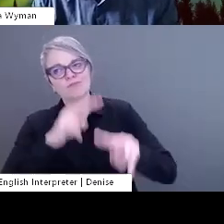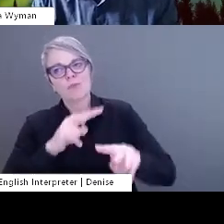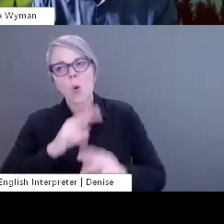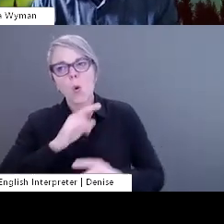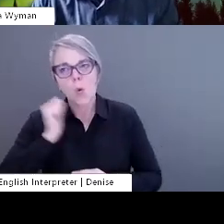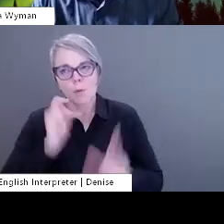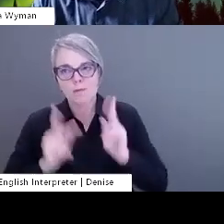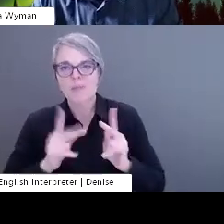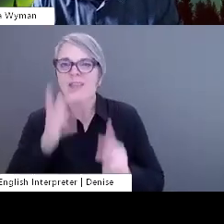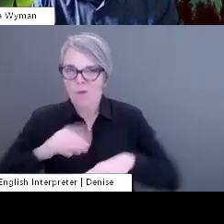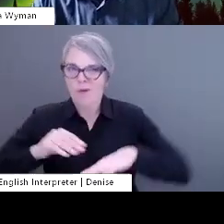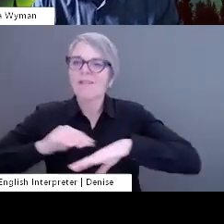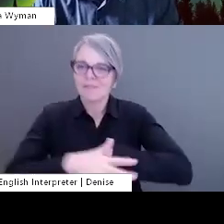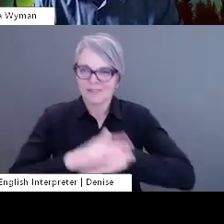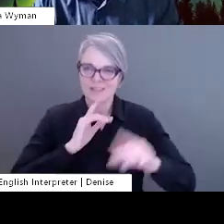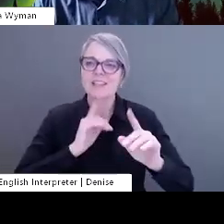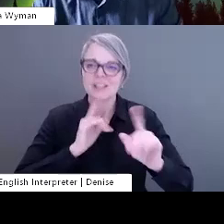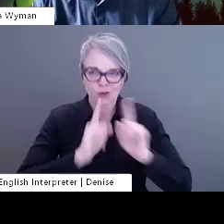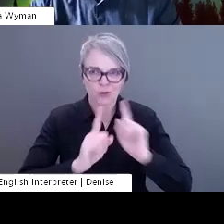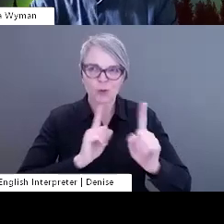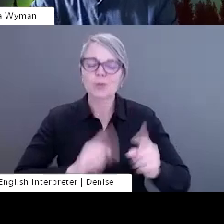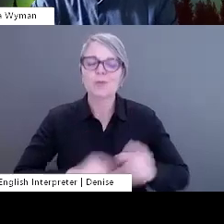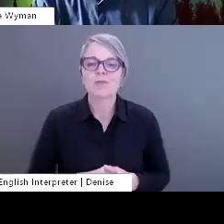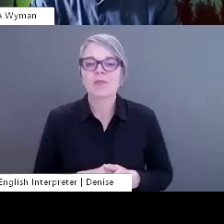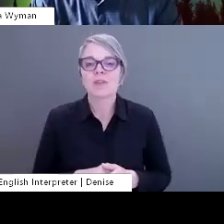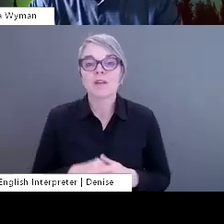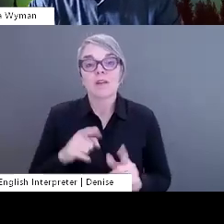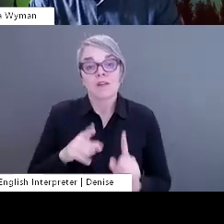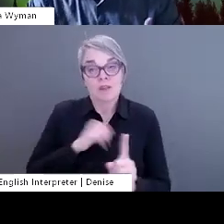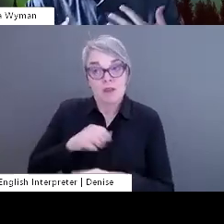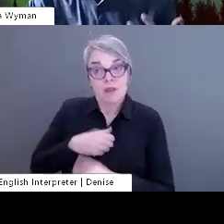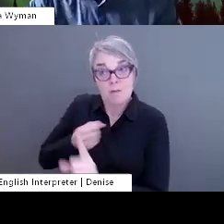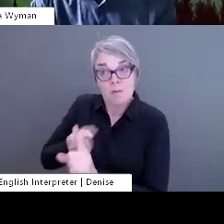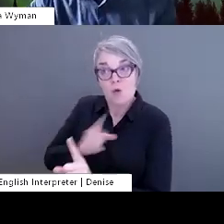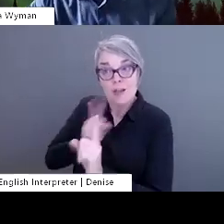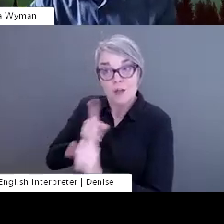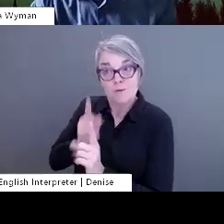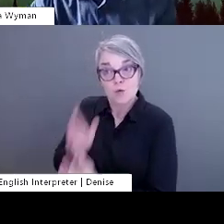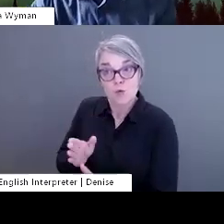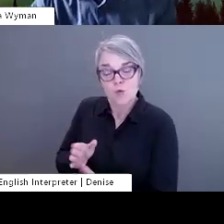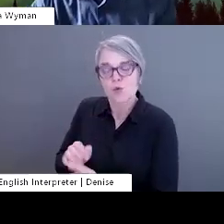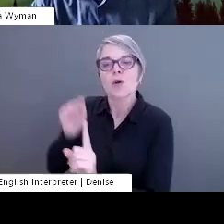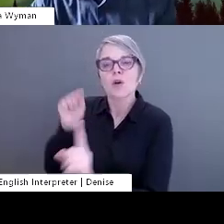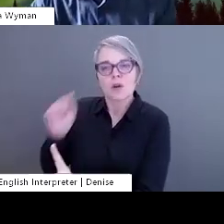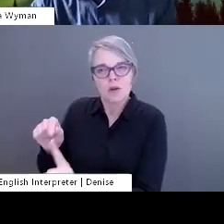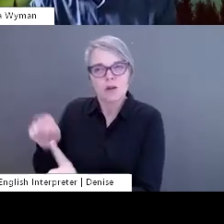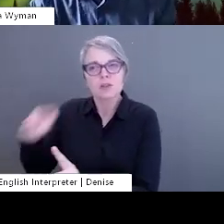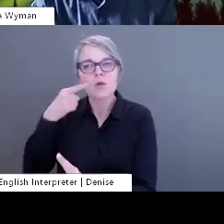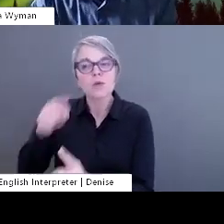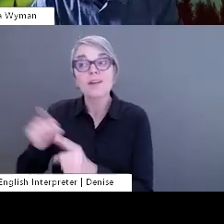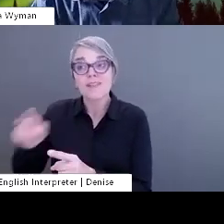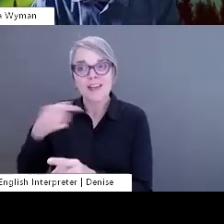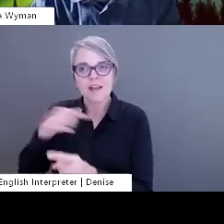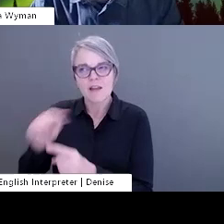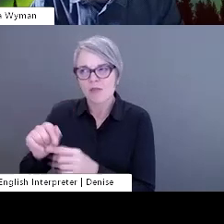process. In terms of the impact on the interviewer, what they found is that interviewers who scored higher on measures of ageism were